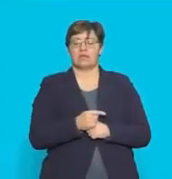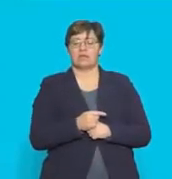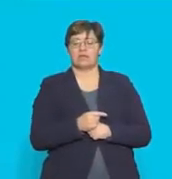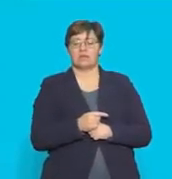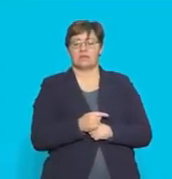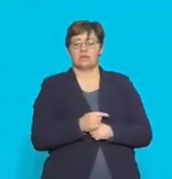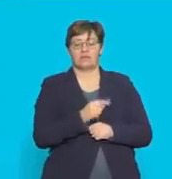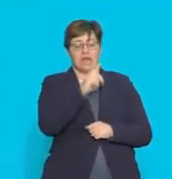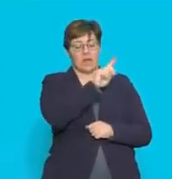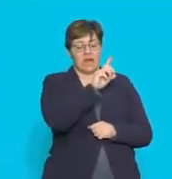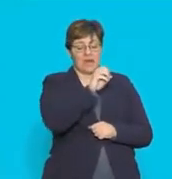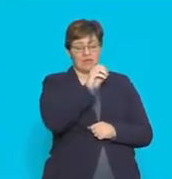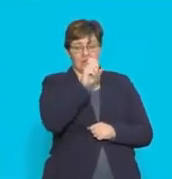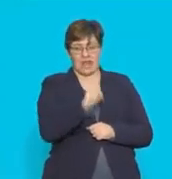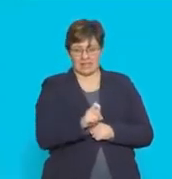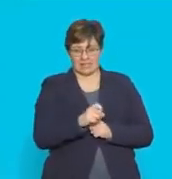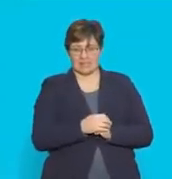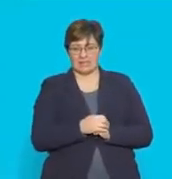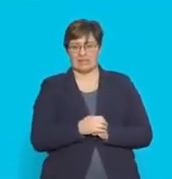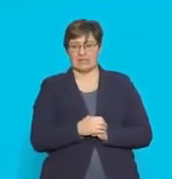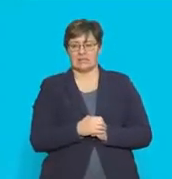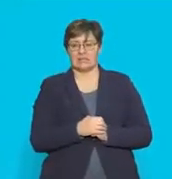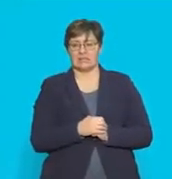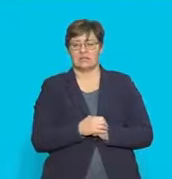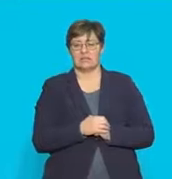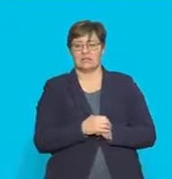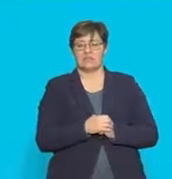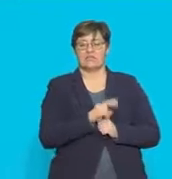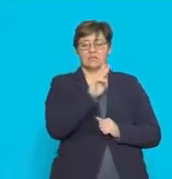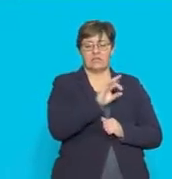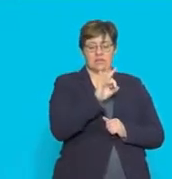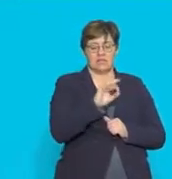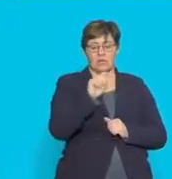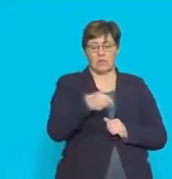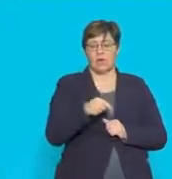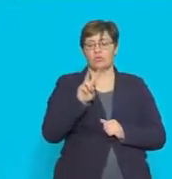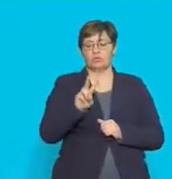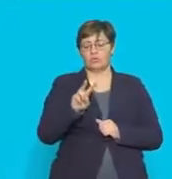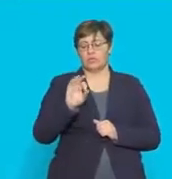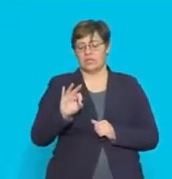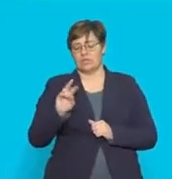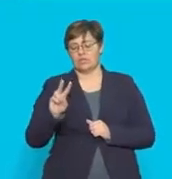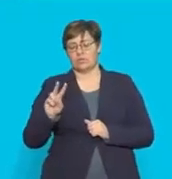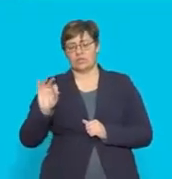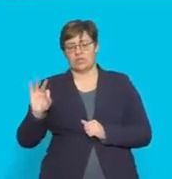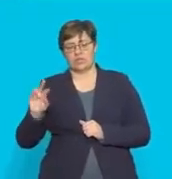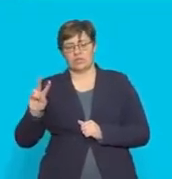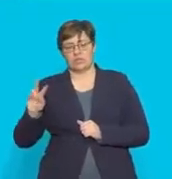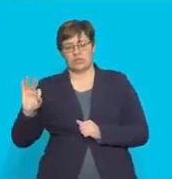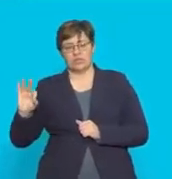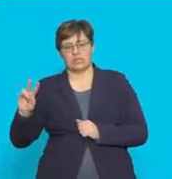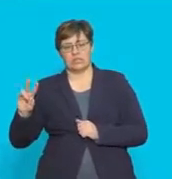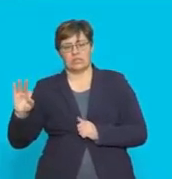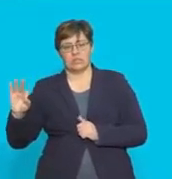100x, I mean, on both sides, right? Which will be 23, 23, 2, 3, 2,